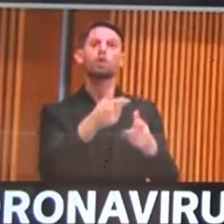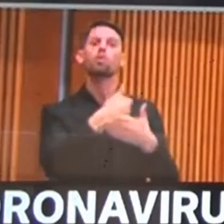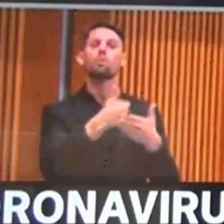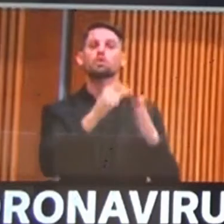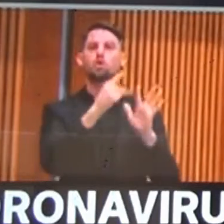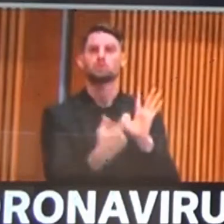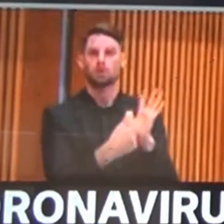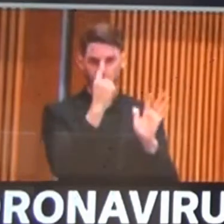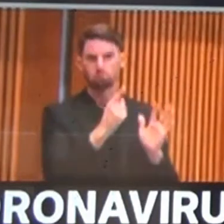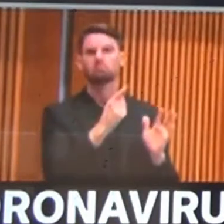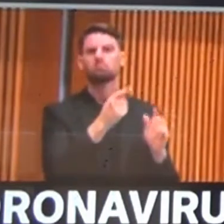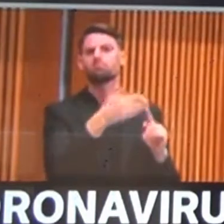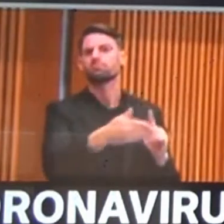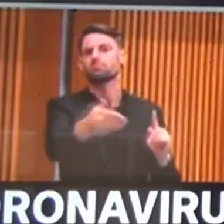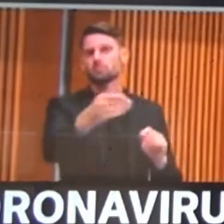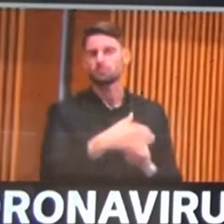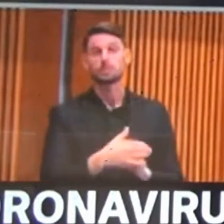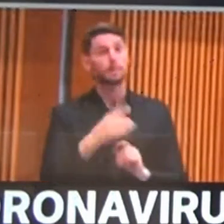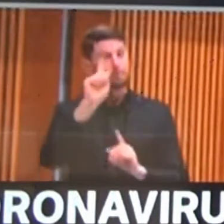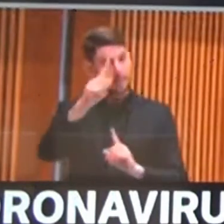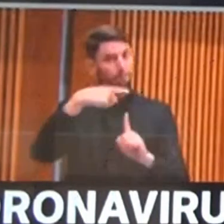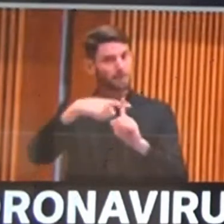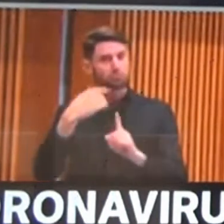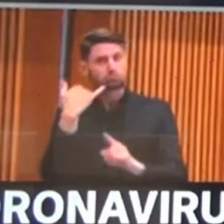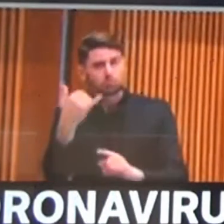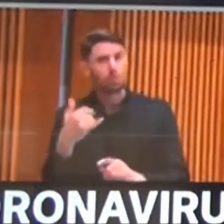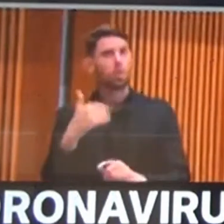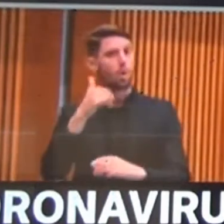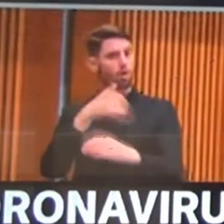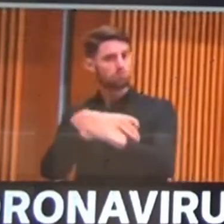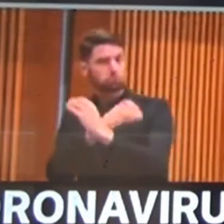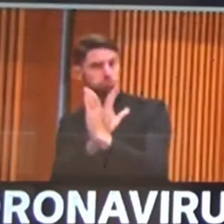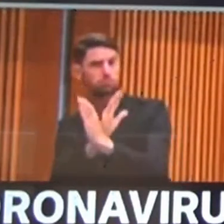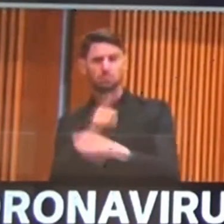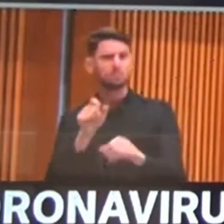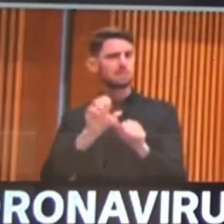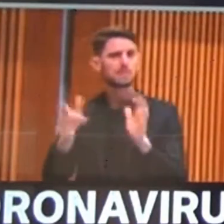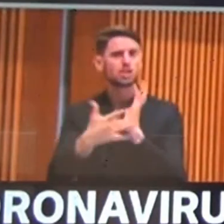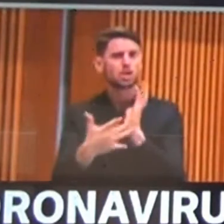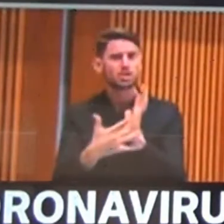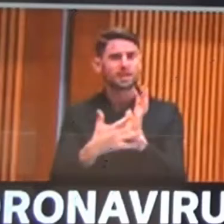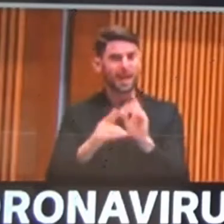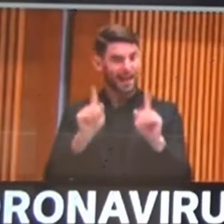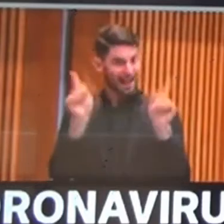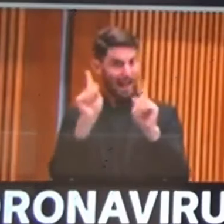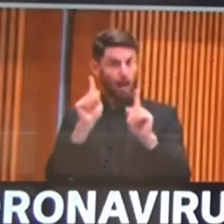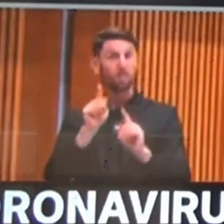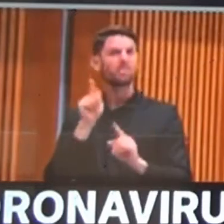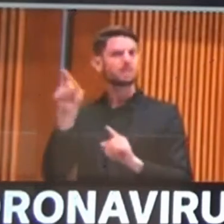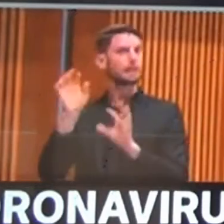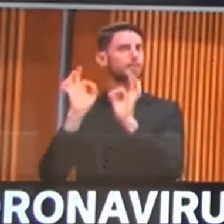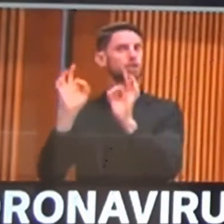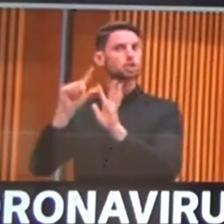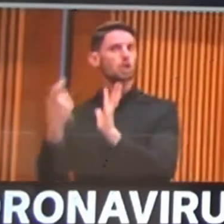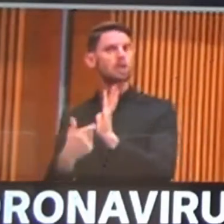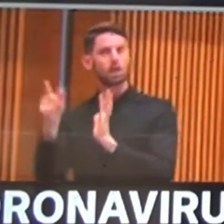the telehealth, the specialist can actually consult using telehealth with the patient's prescribing GP to provide